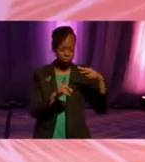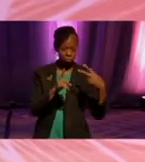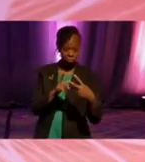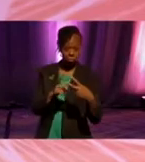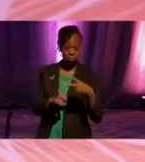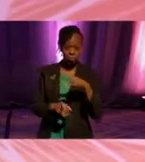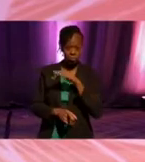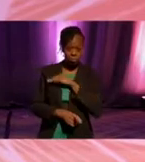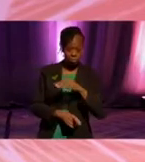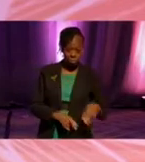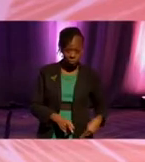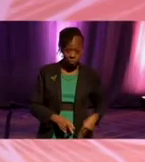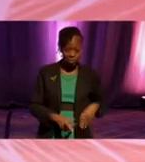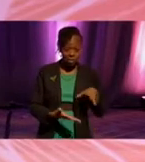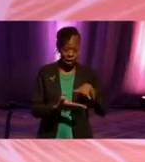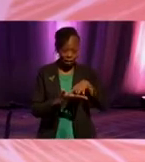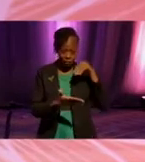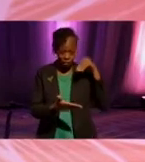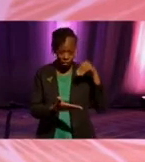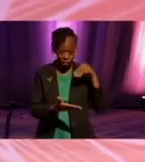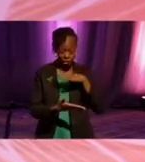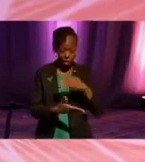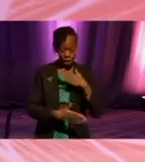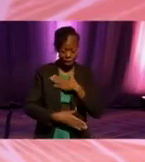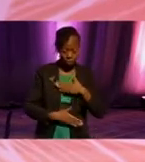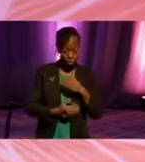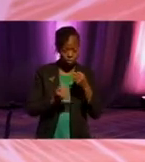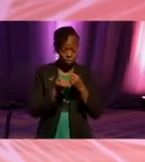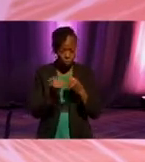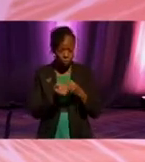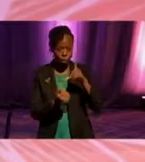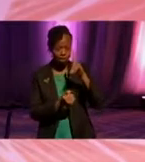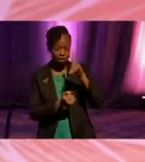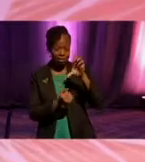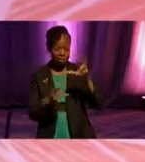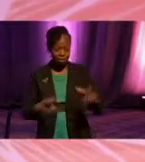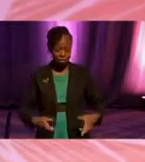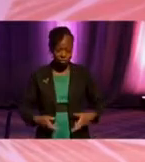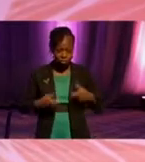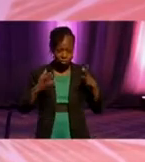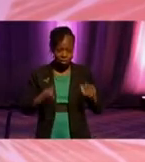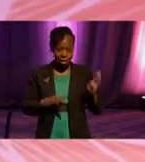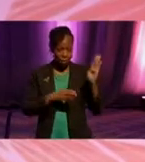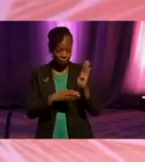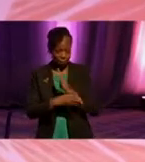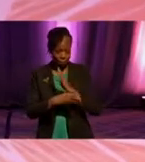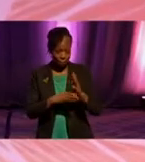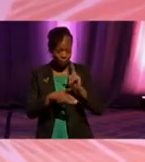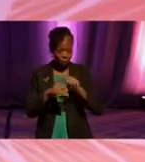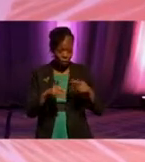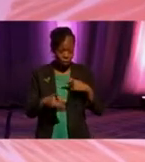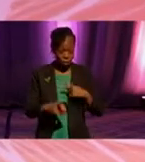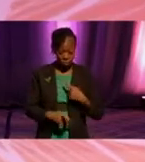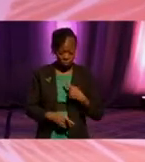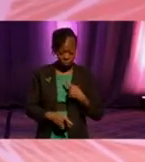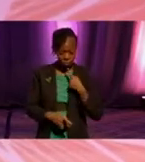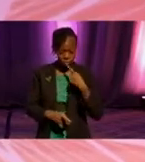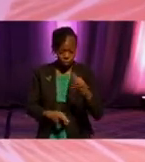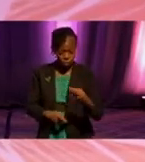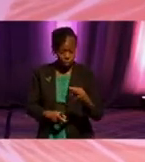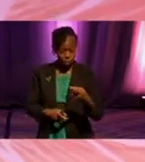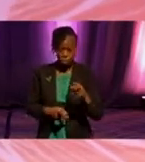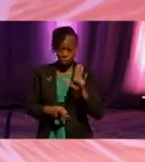appreciate the support of DC residents and businesses in this, but we told them the truth, we told them what they needed to do, and they did